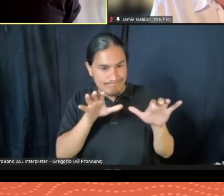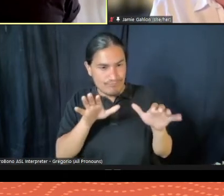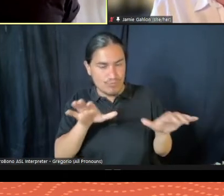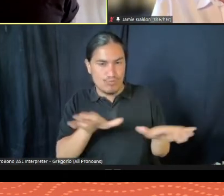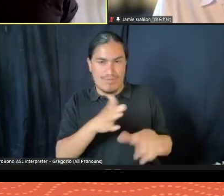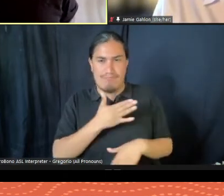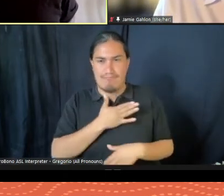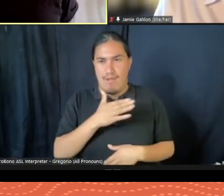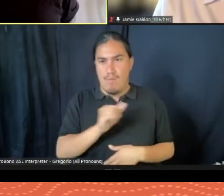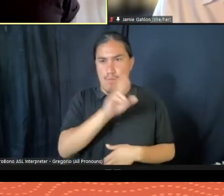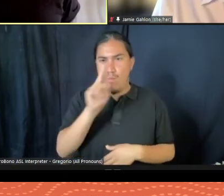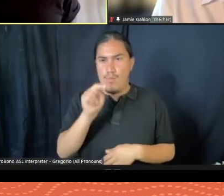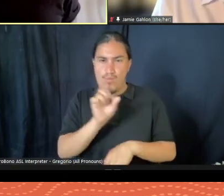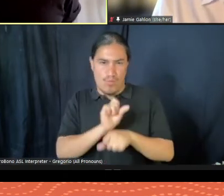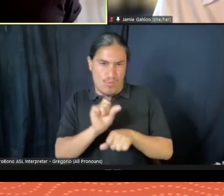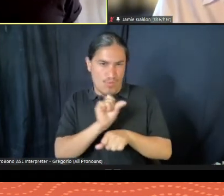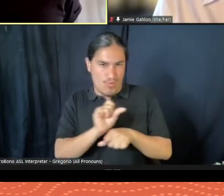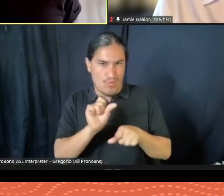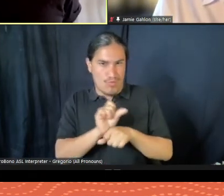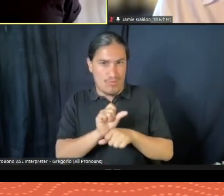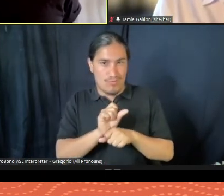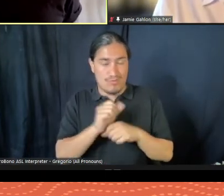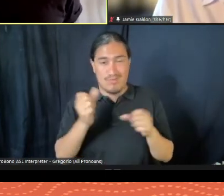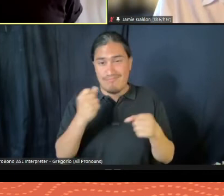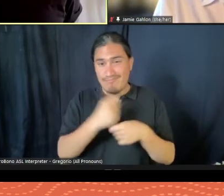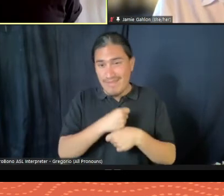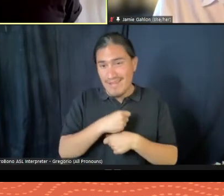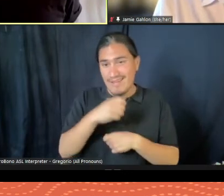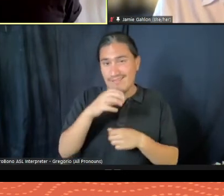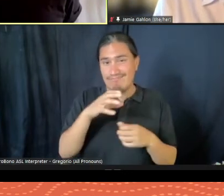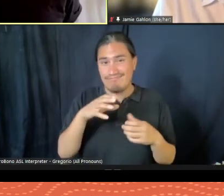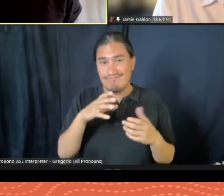making a queer little musical about horses